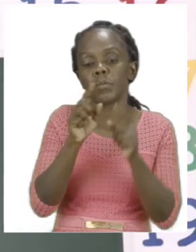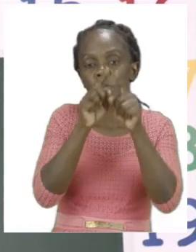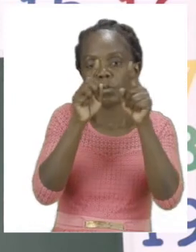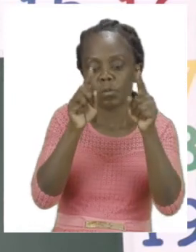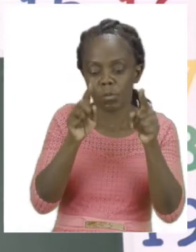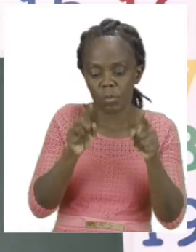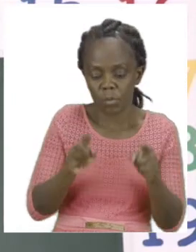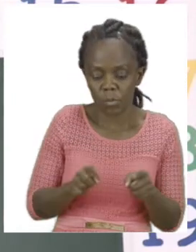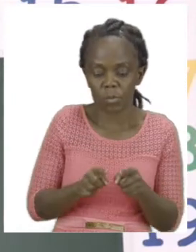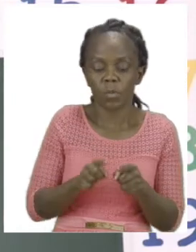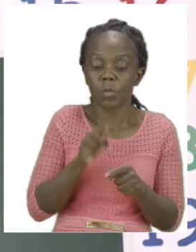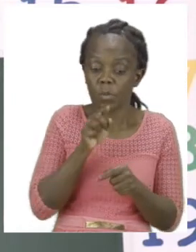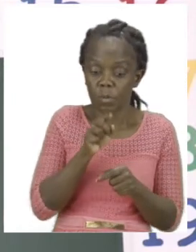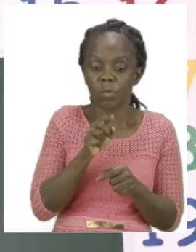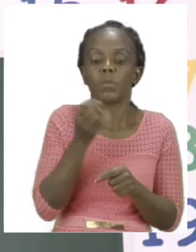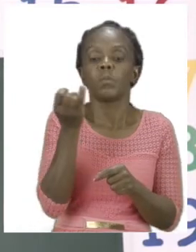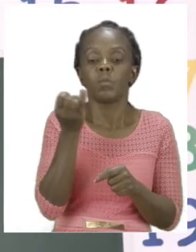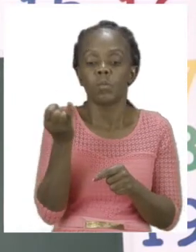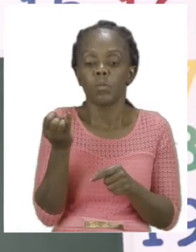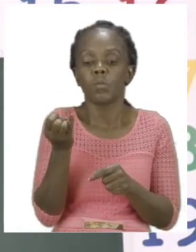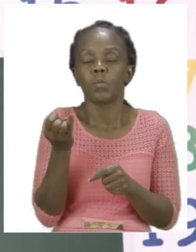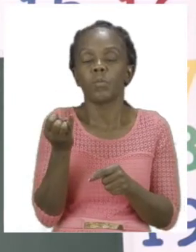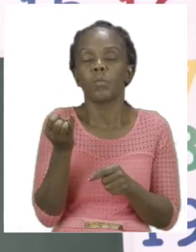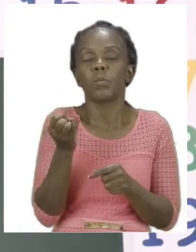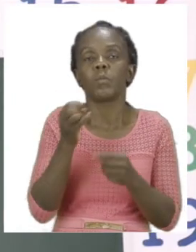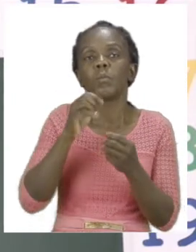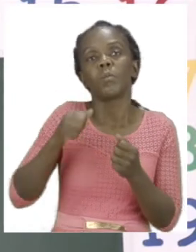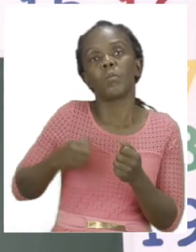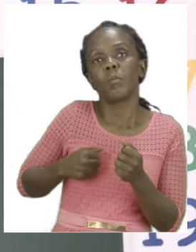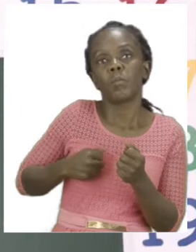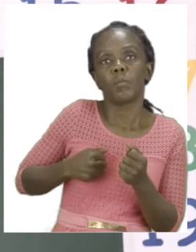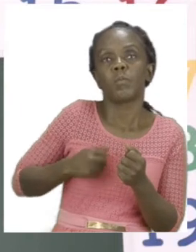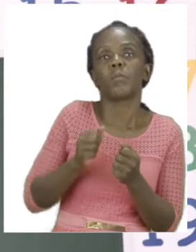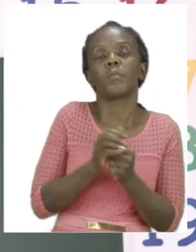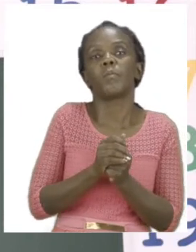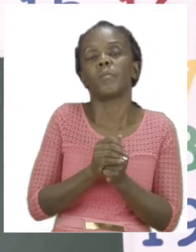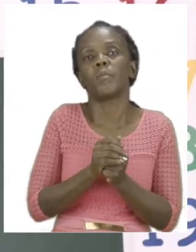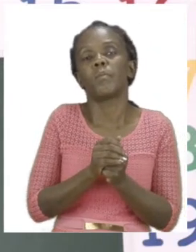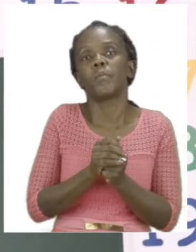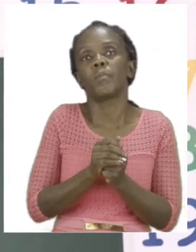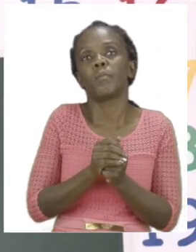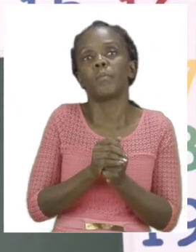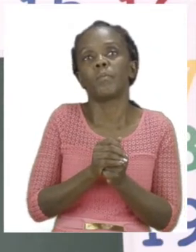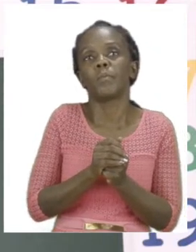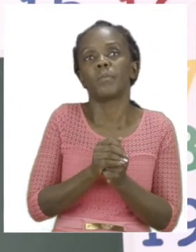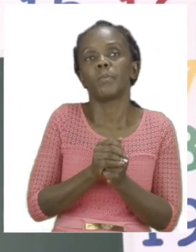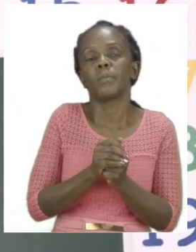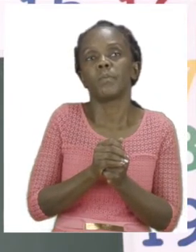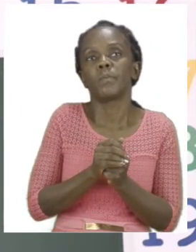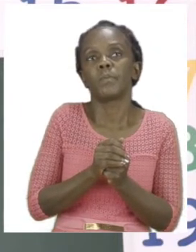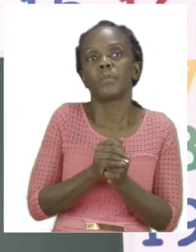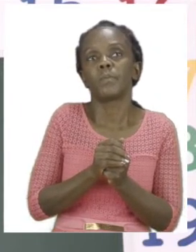Then for the short family member, now not because they are not tall enough, it's just they're